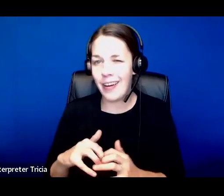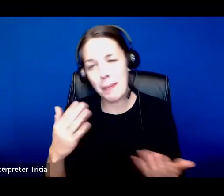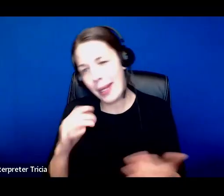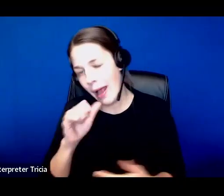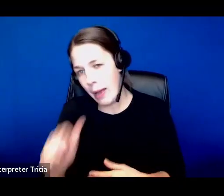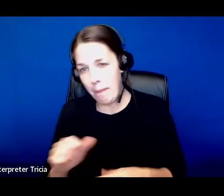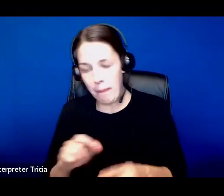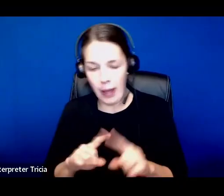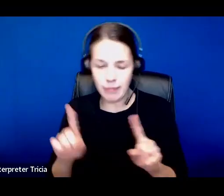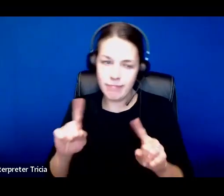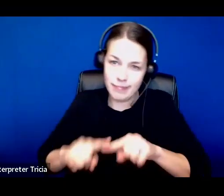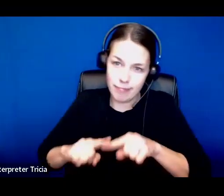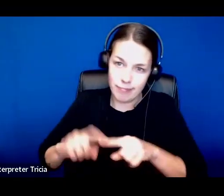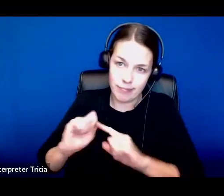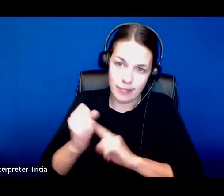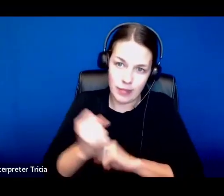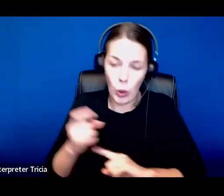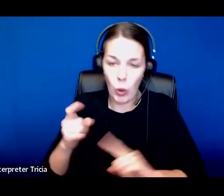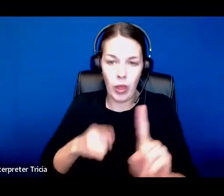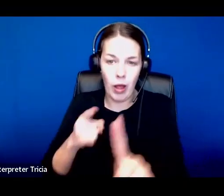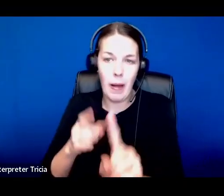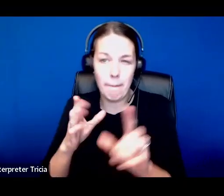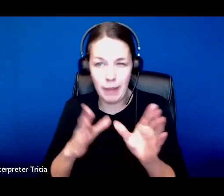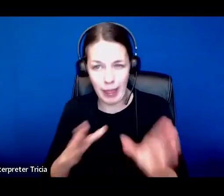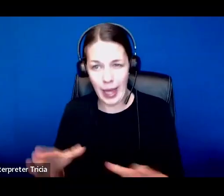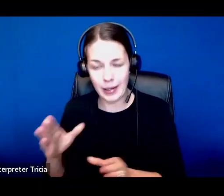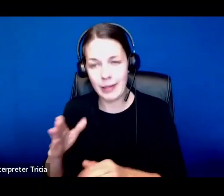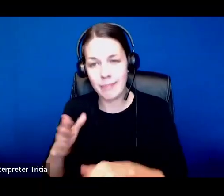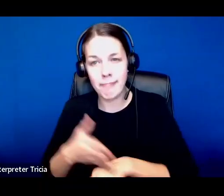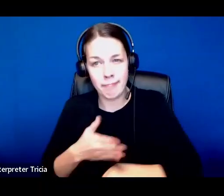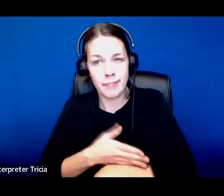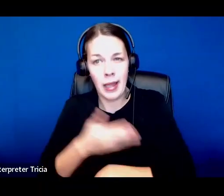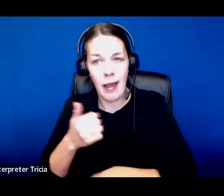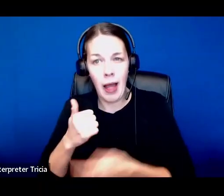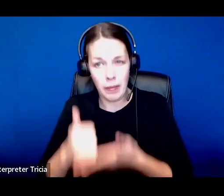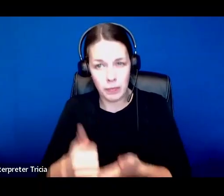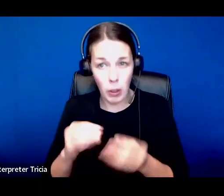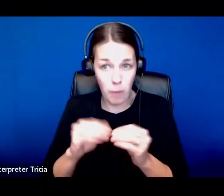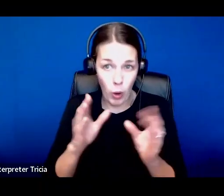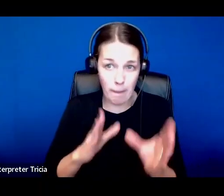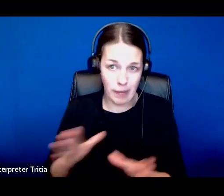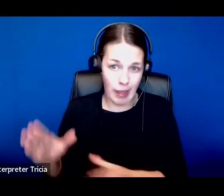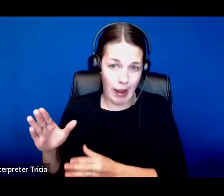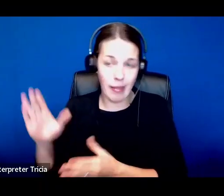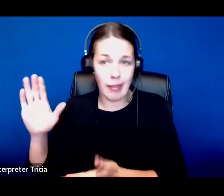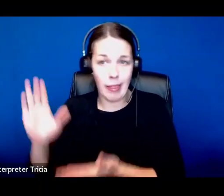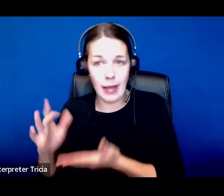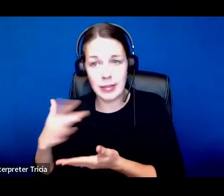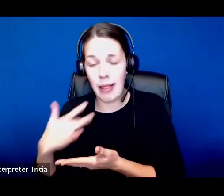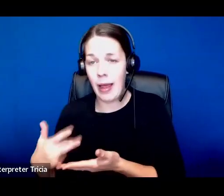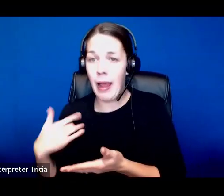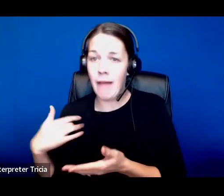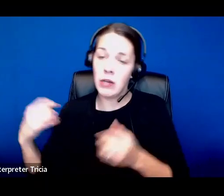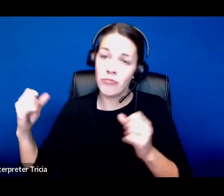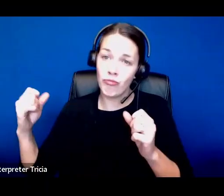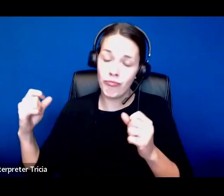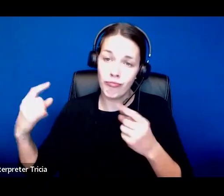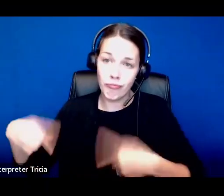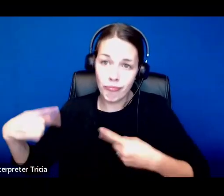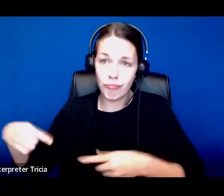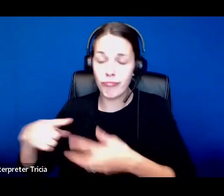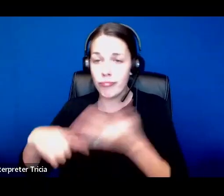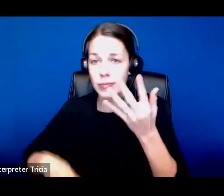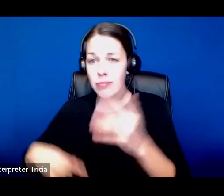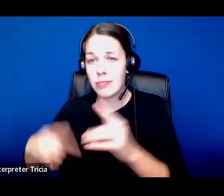goal is that planning makes it easier. The more planning you have, the less likely there's going to be a fight that